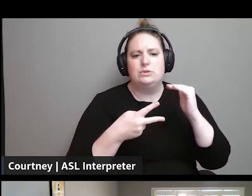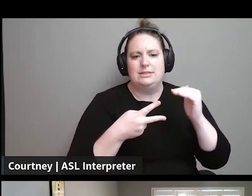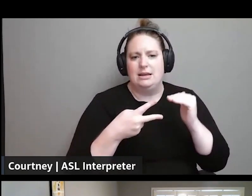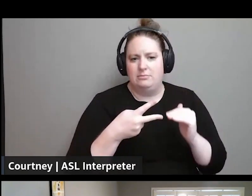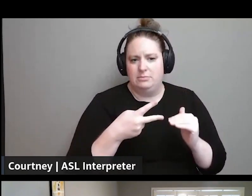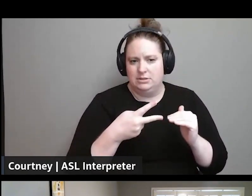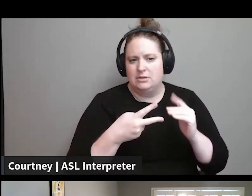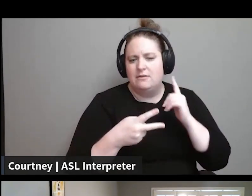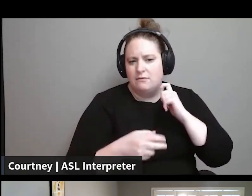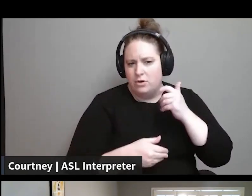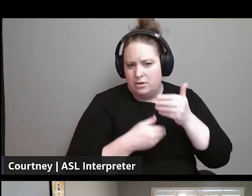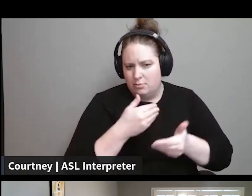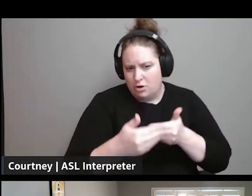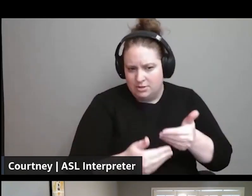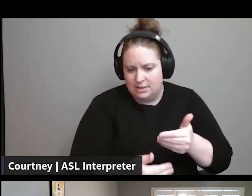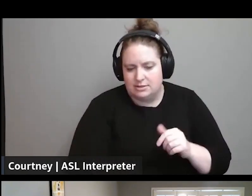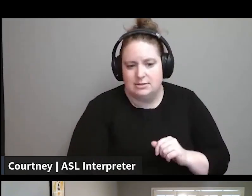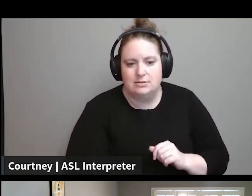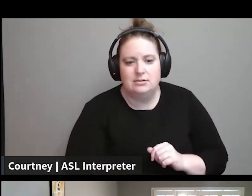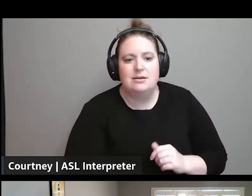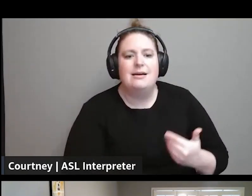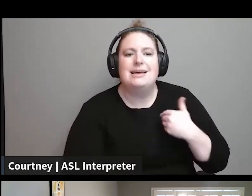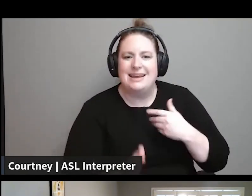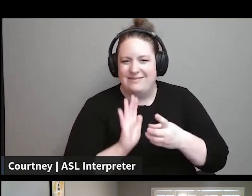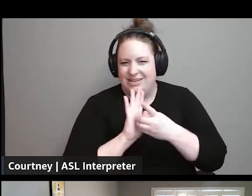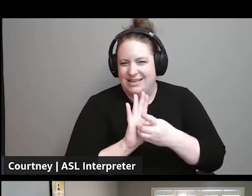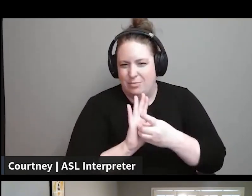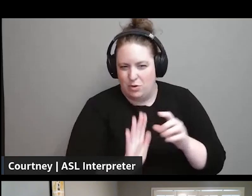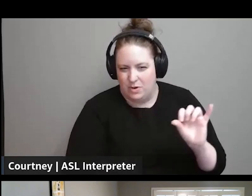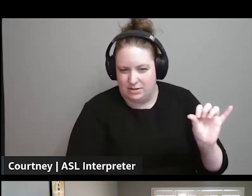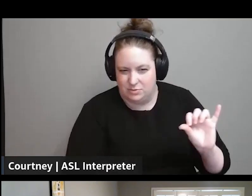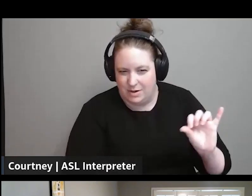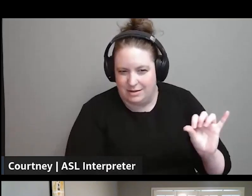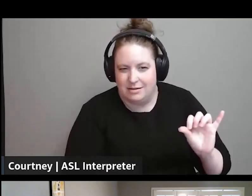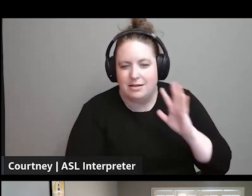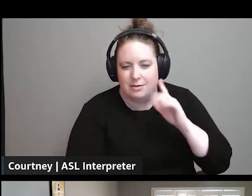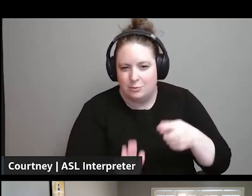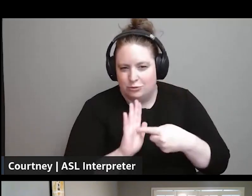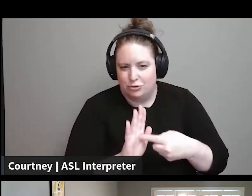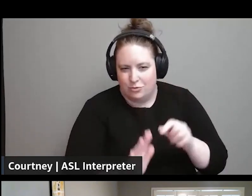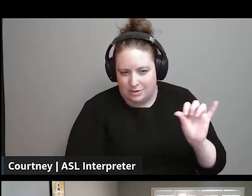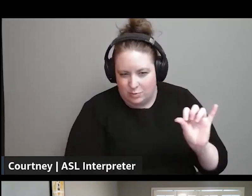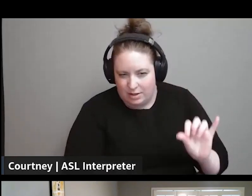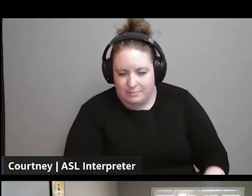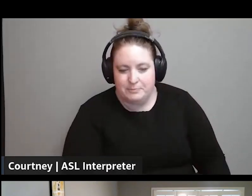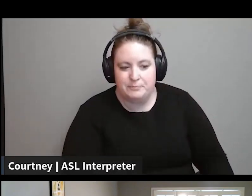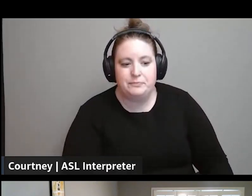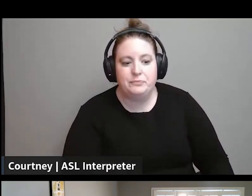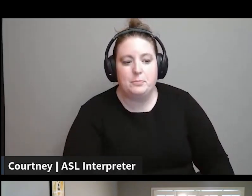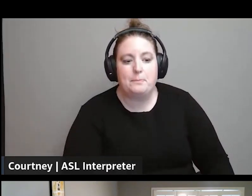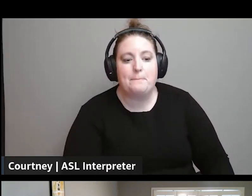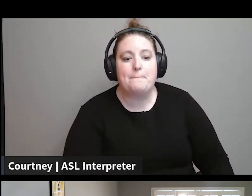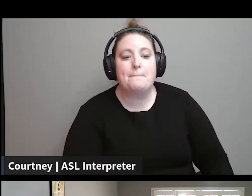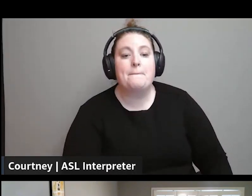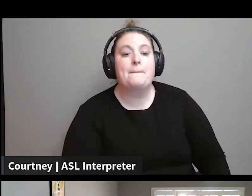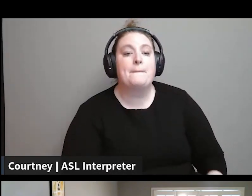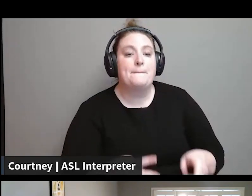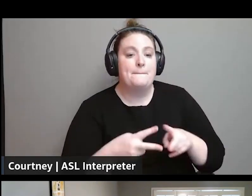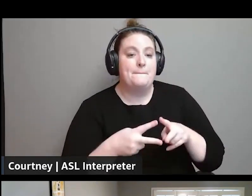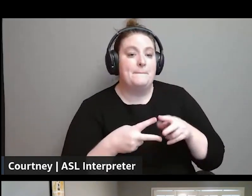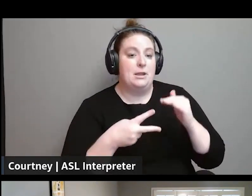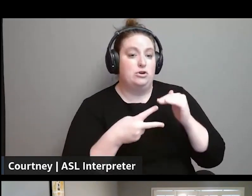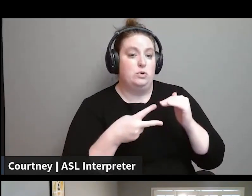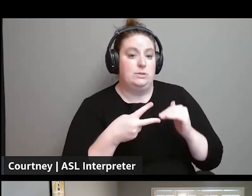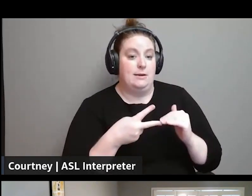into the process, and I actually have a demo as well, so I'll go there. So the two steps in the